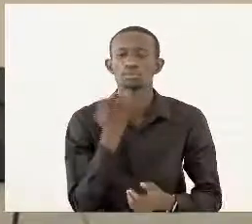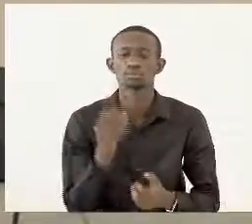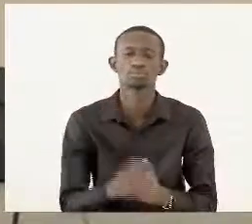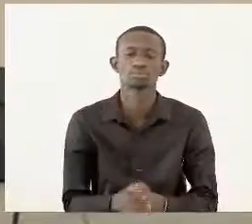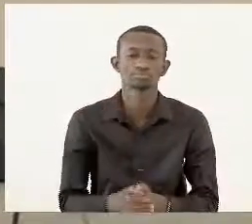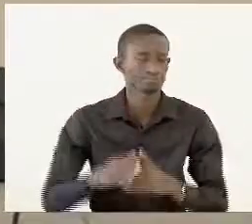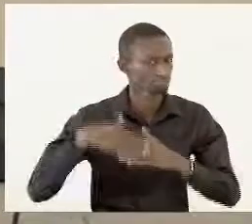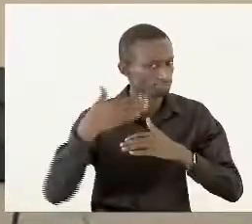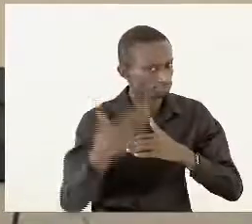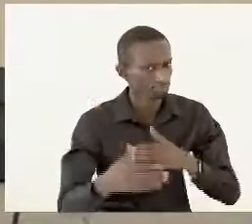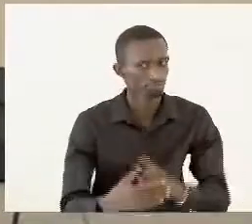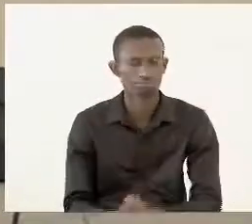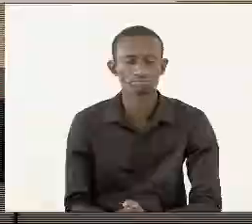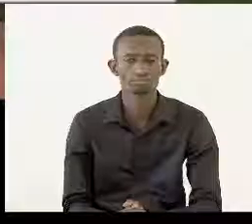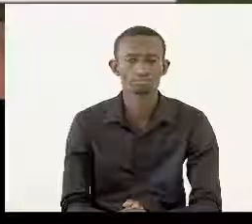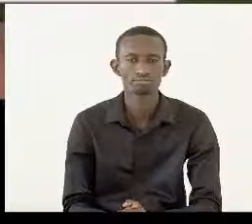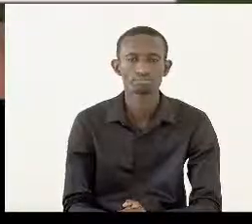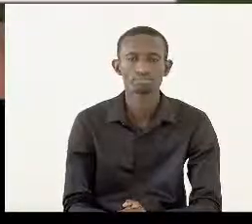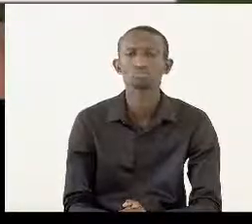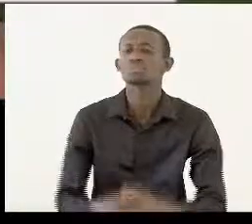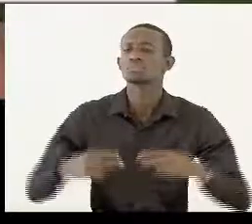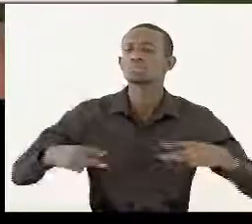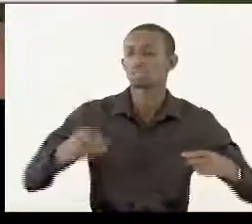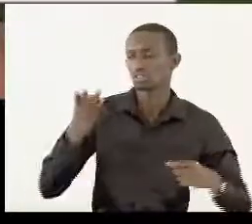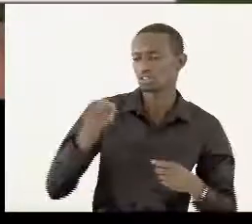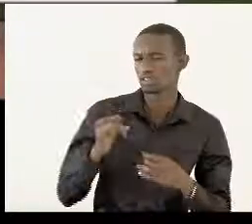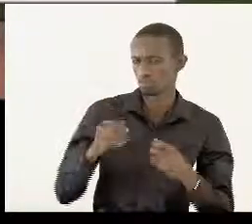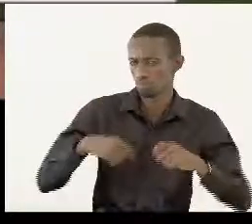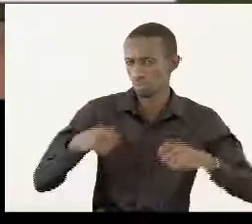Next, these elements react with oxygen.